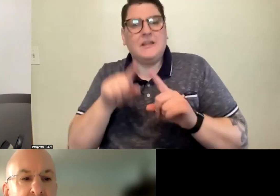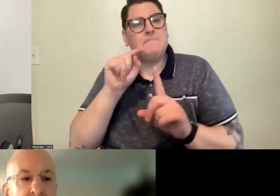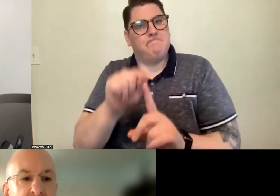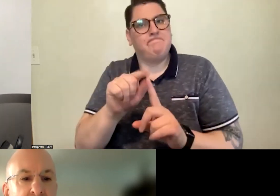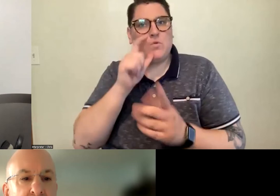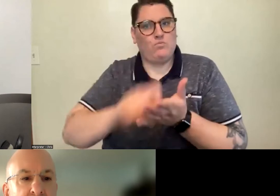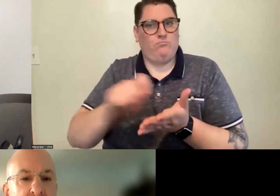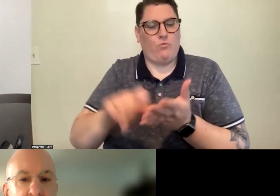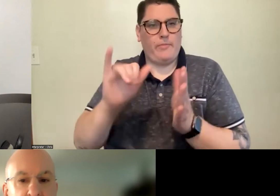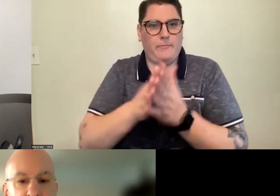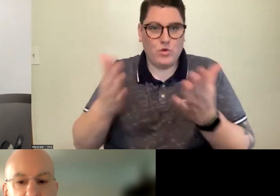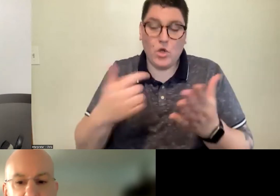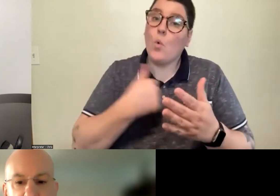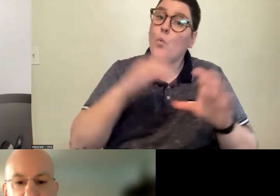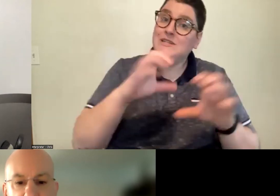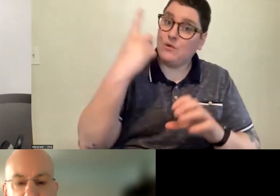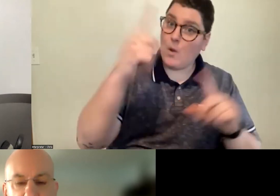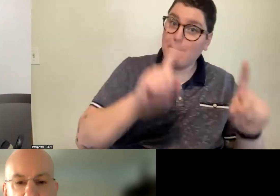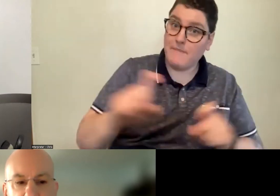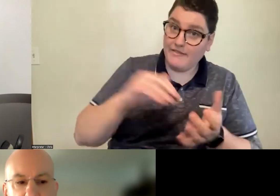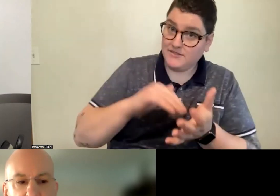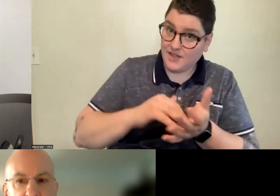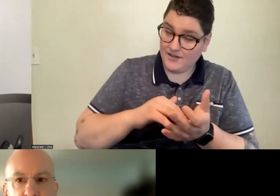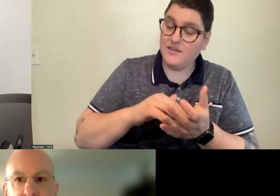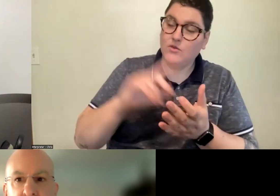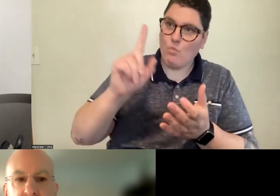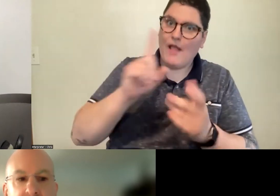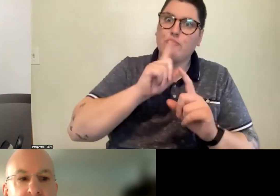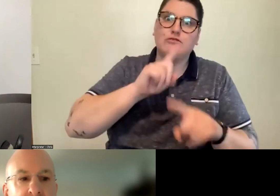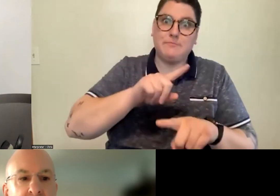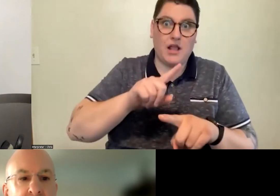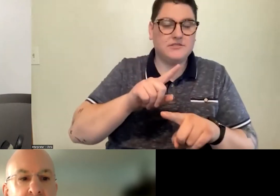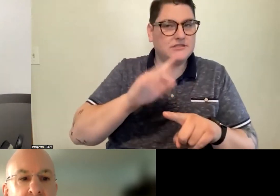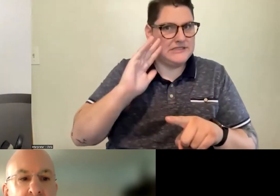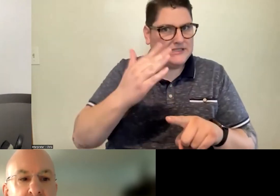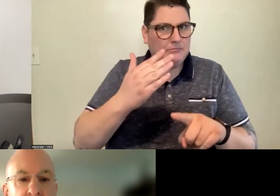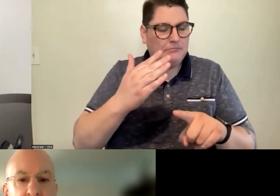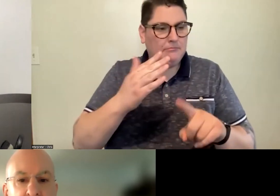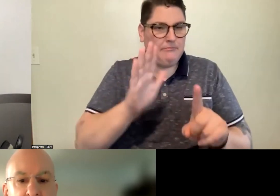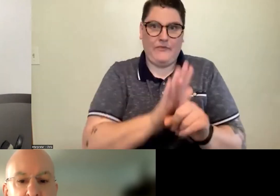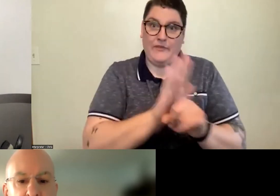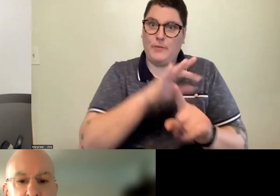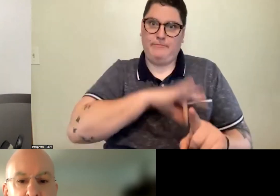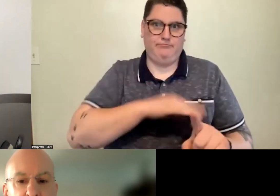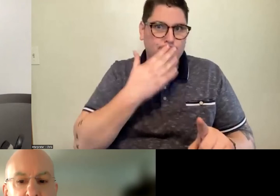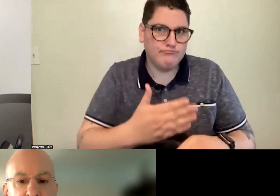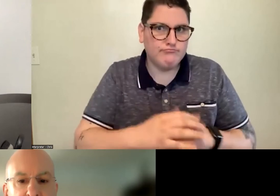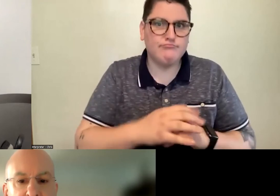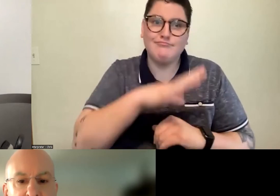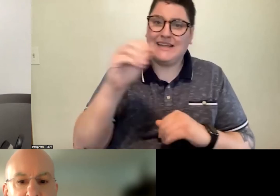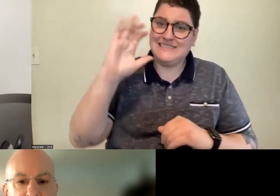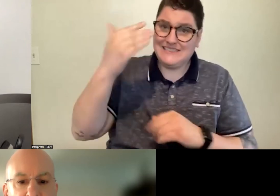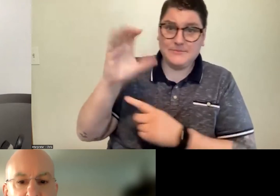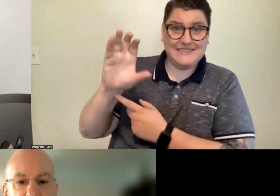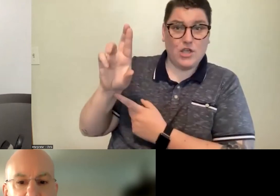We've done one pilot study where the responses were very, very good with adolescents. And there are some advantages of the cognitive